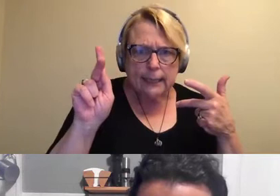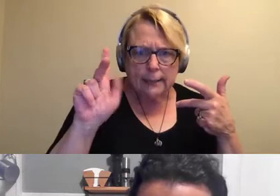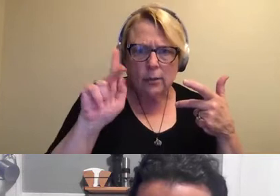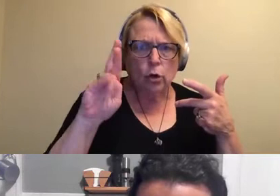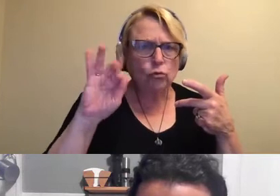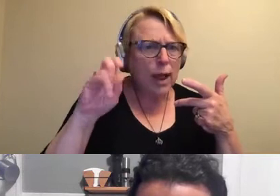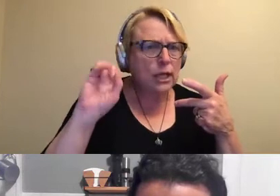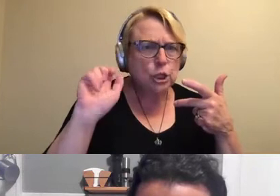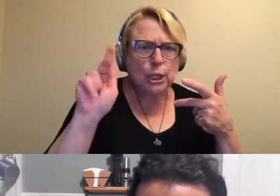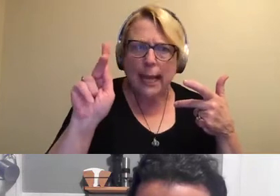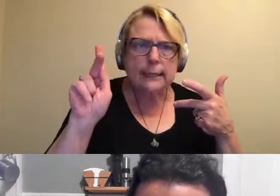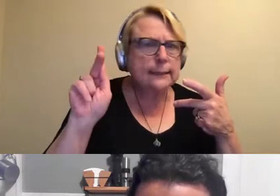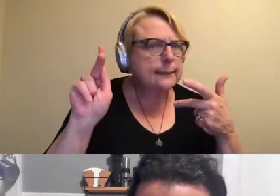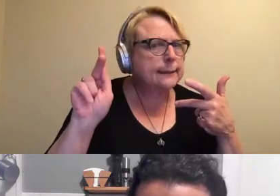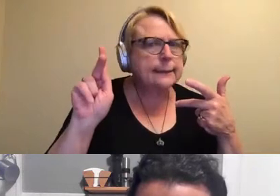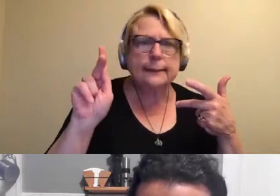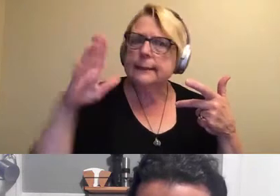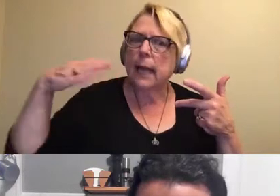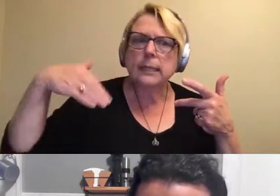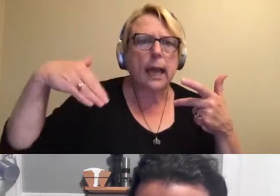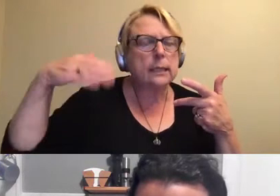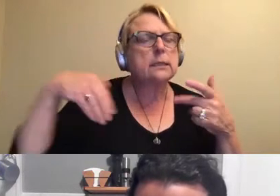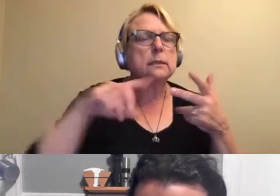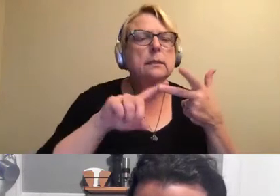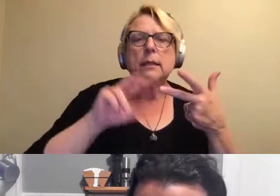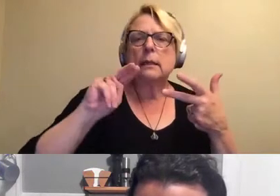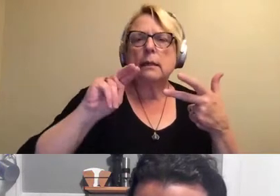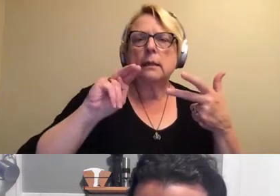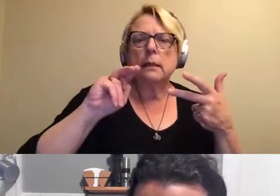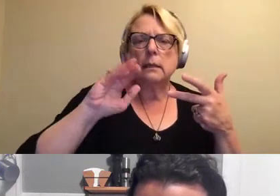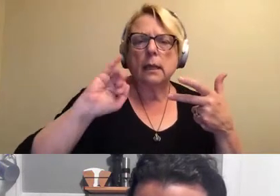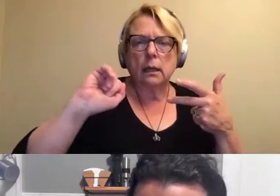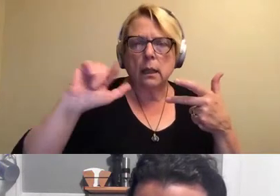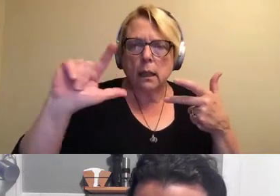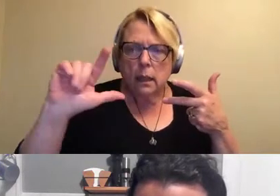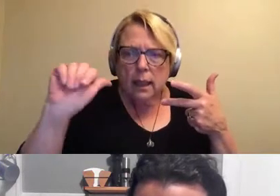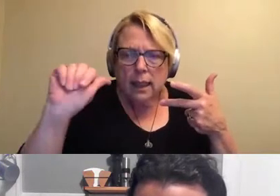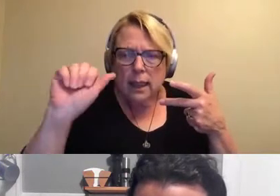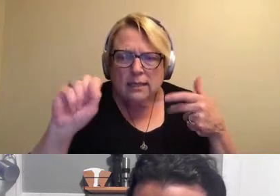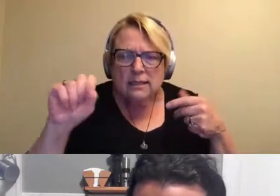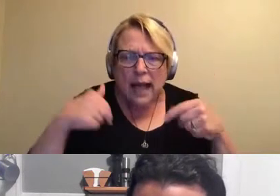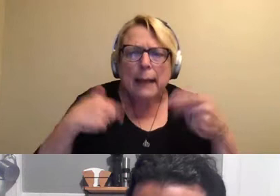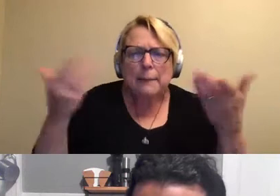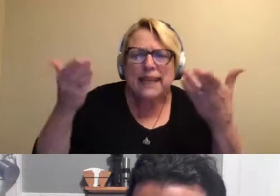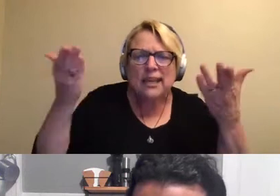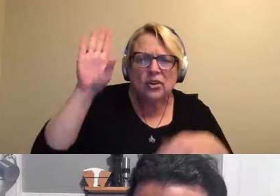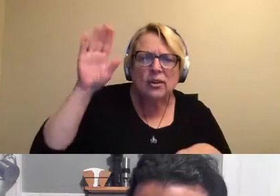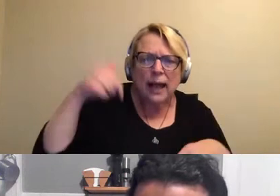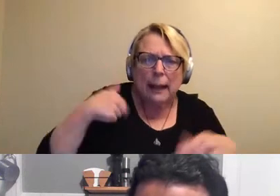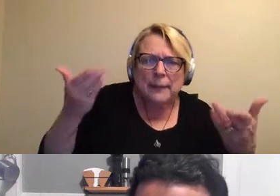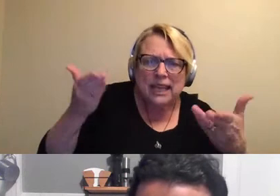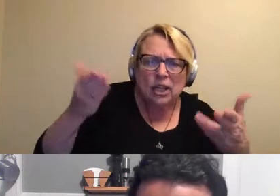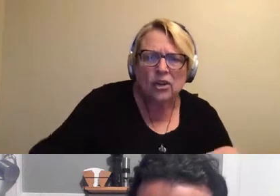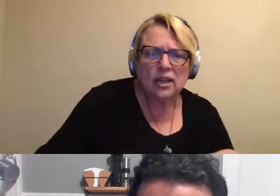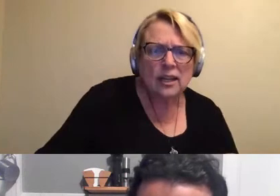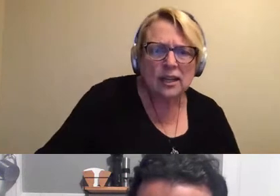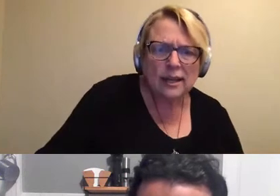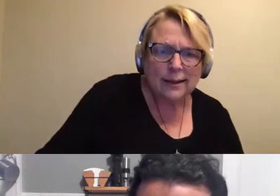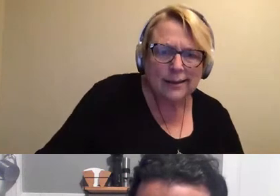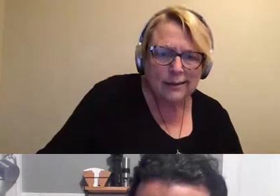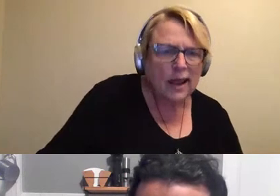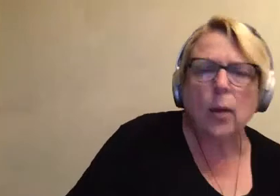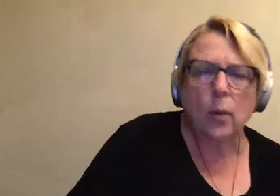Don't see Claude yet. Nicholas Lajoie. I am on. I don't know if I'm sorry. Yeah, Claude's here. Sorry. Now